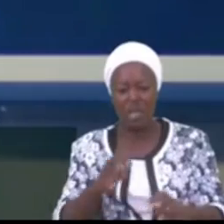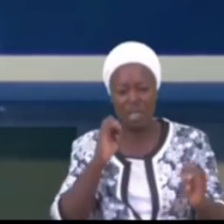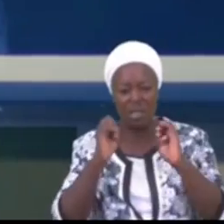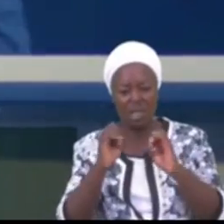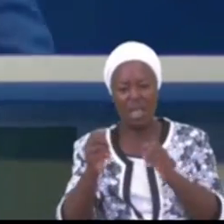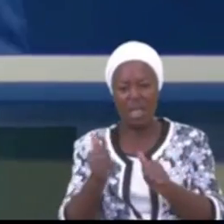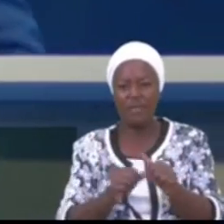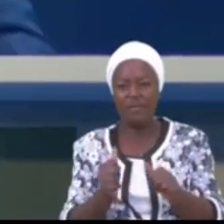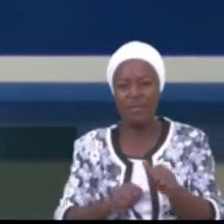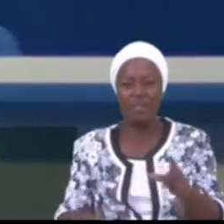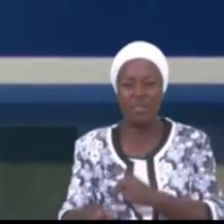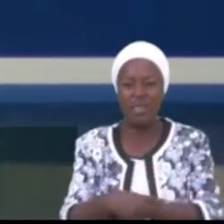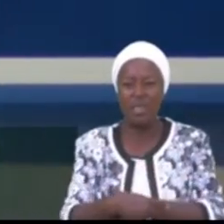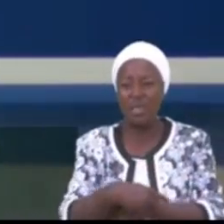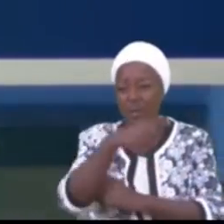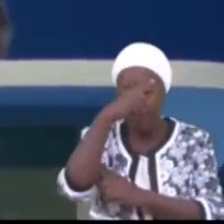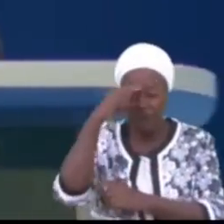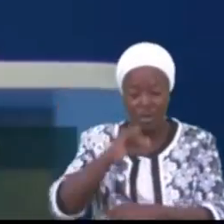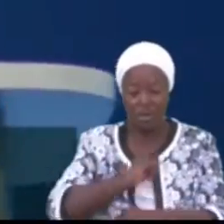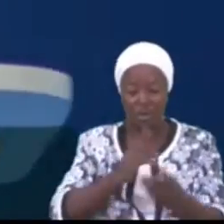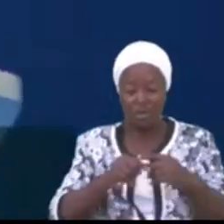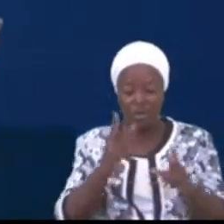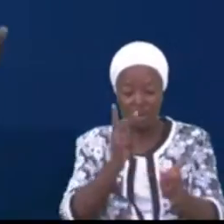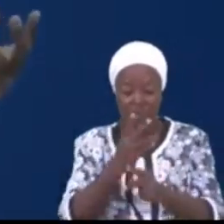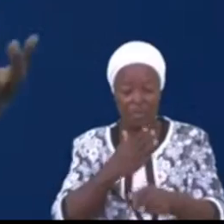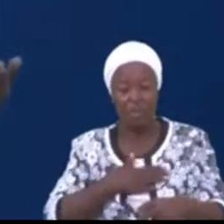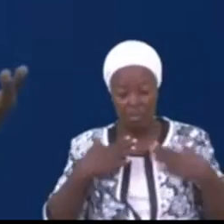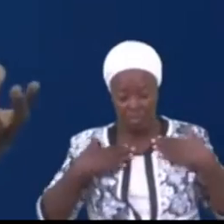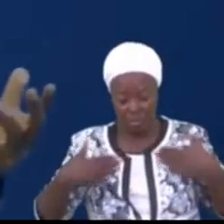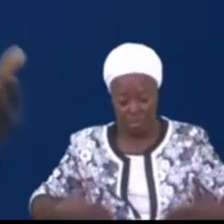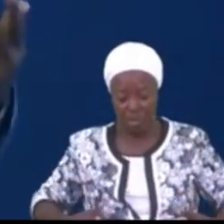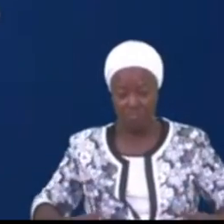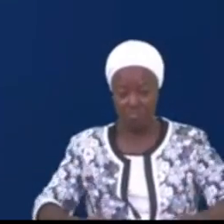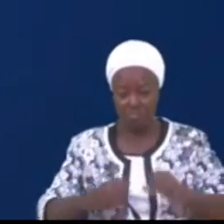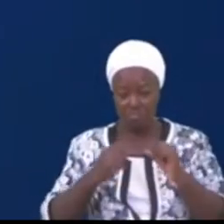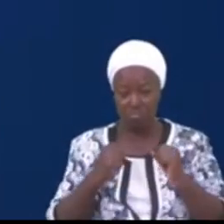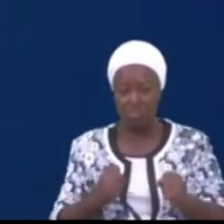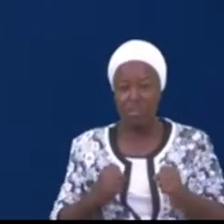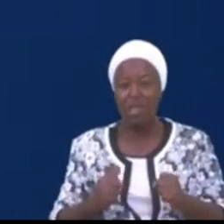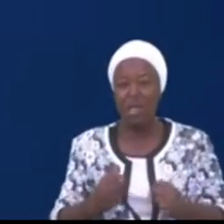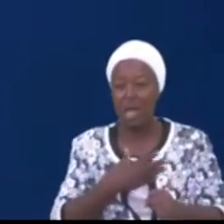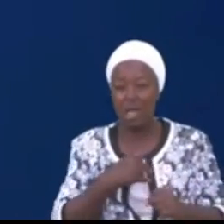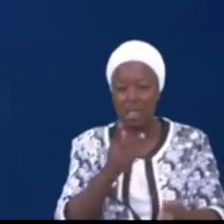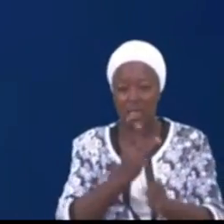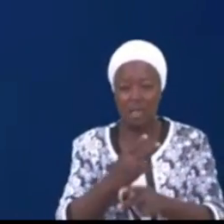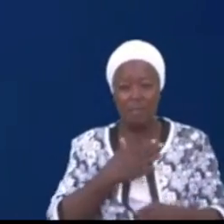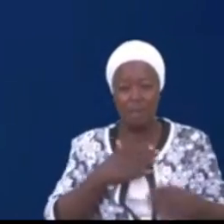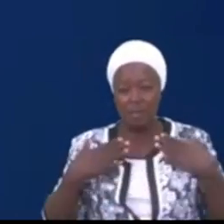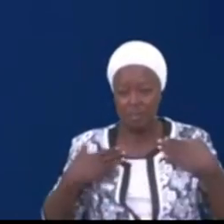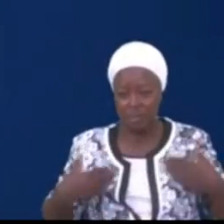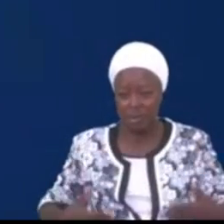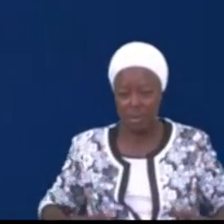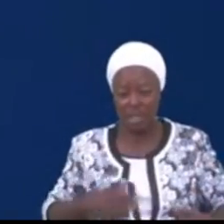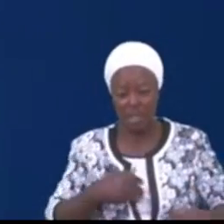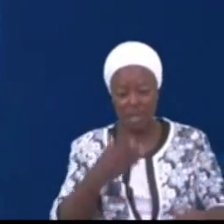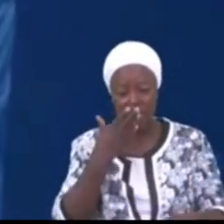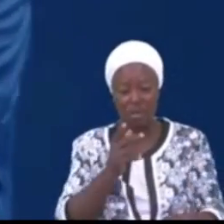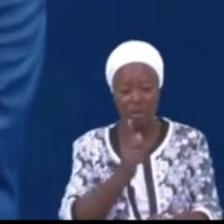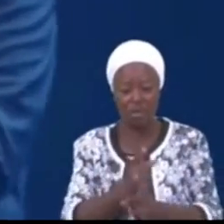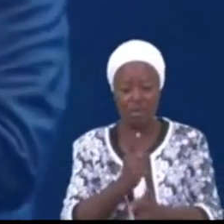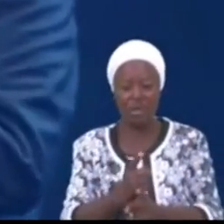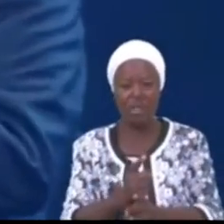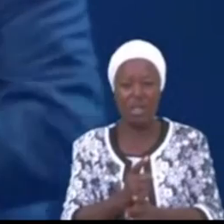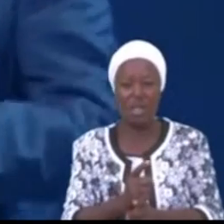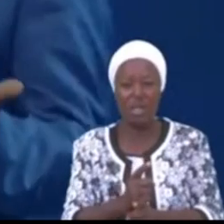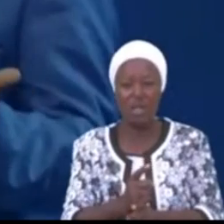day because I want to keep my body firm and keep my body the proper weight to